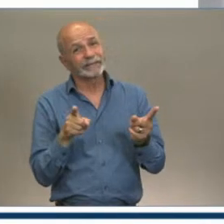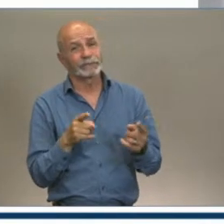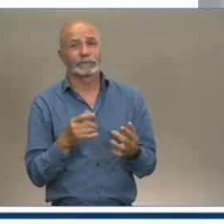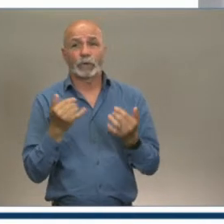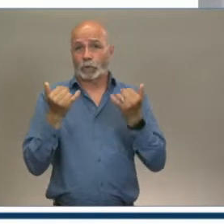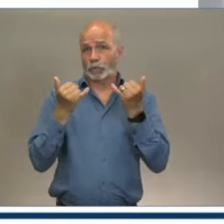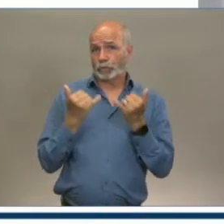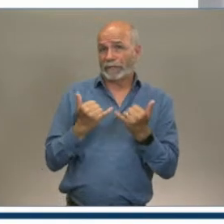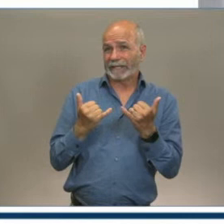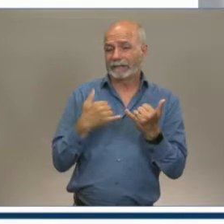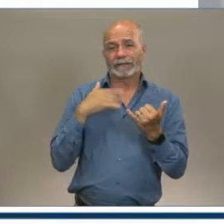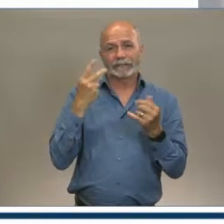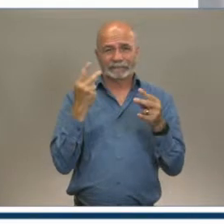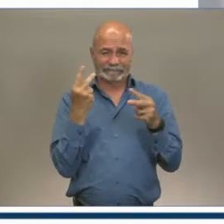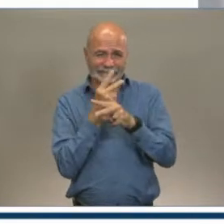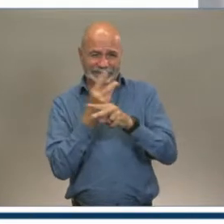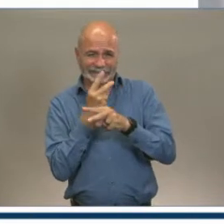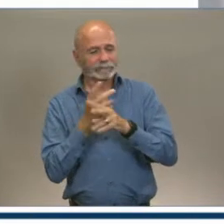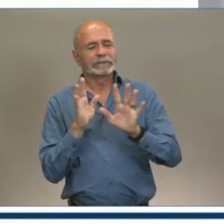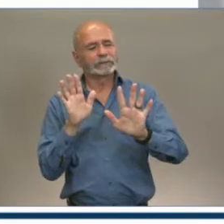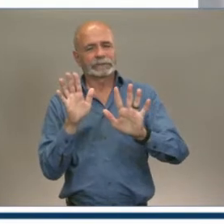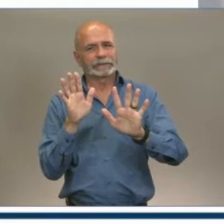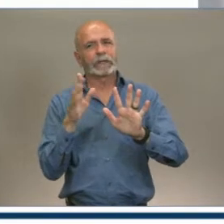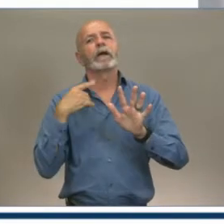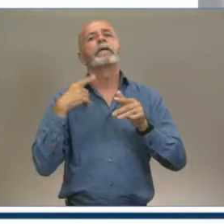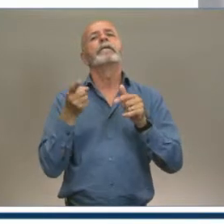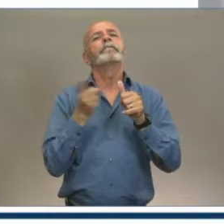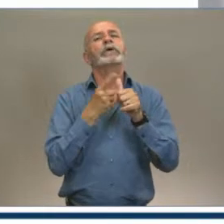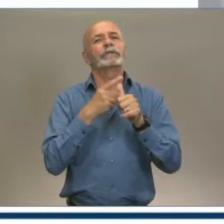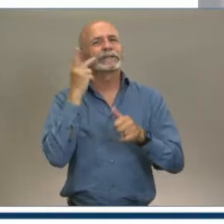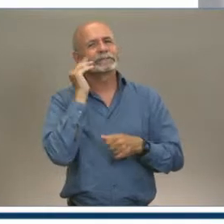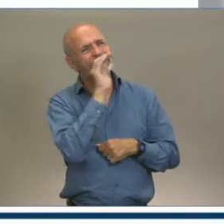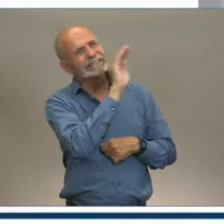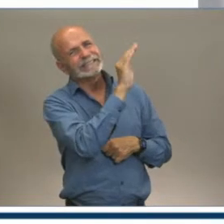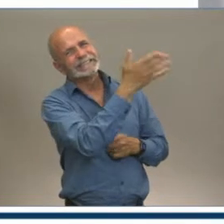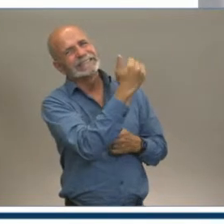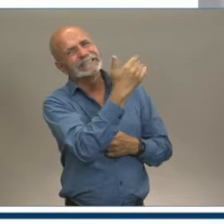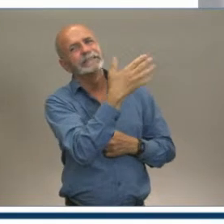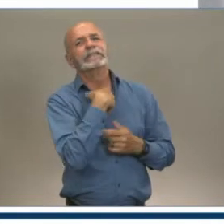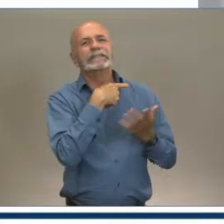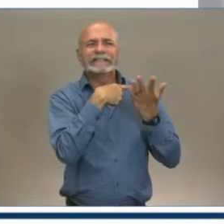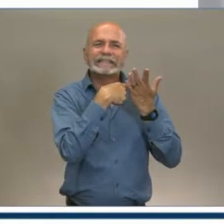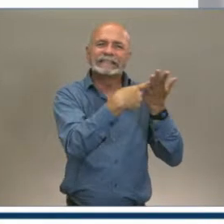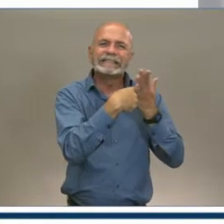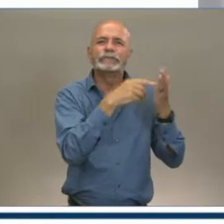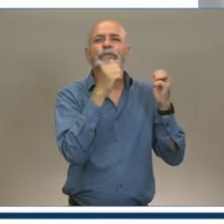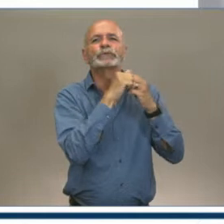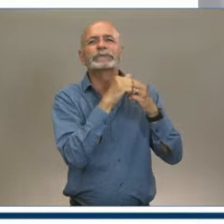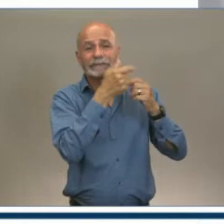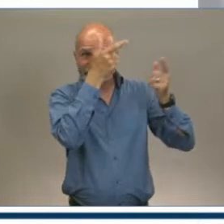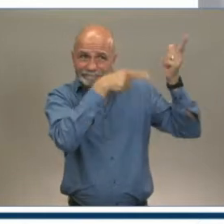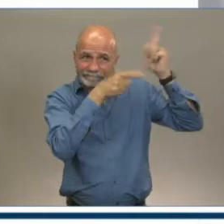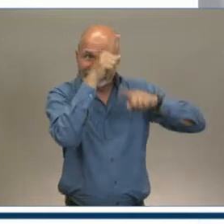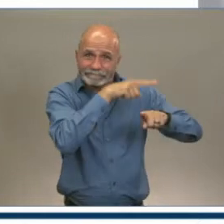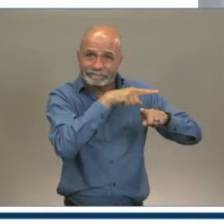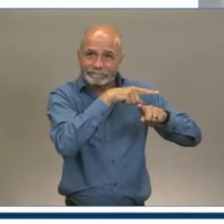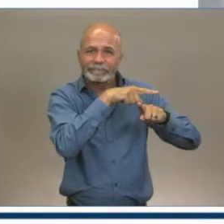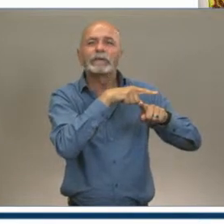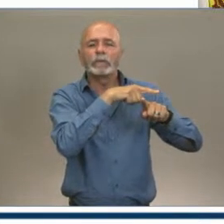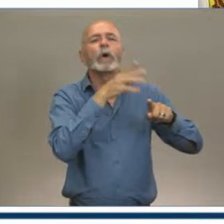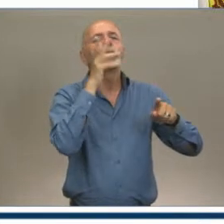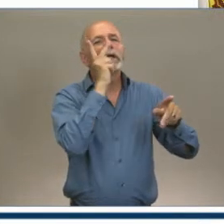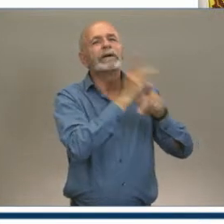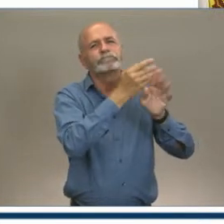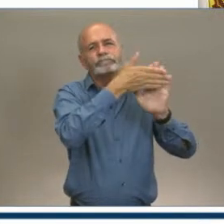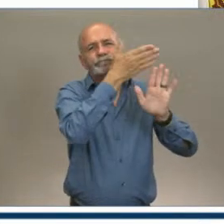have I'll continue to push for regional cooperation throughout the course of our phases. Next, we'll go to